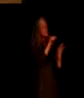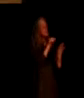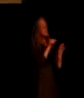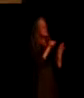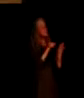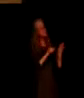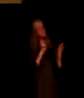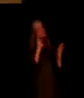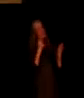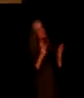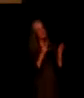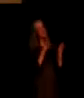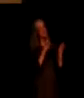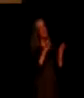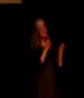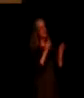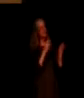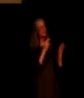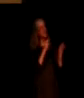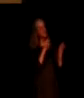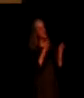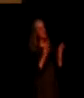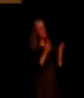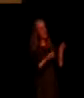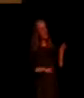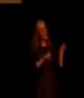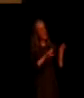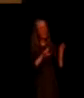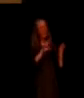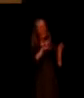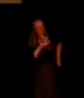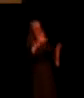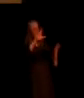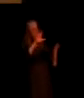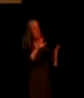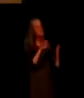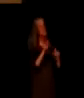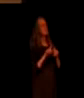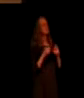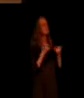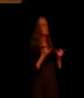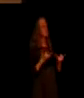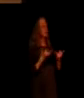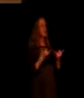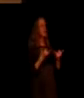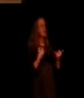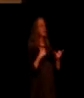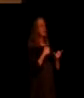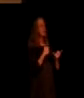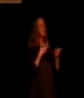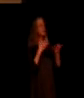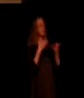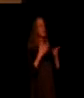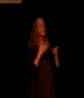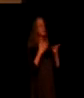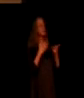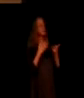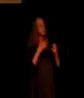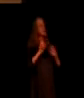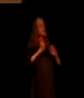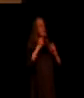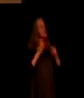Flathead Lake and Missoula and the Bitterroots. This was then a step towards quantifying attributes